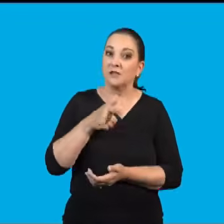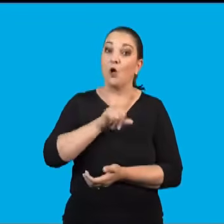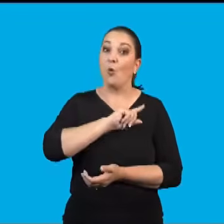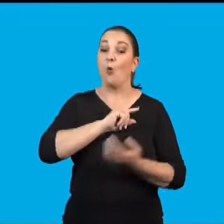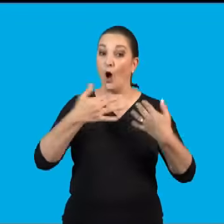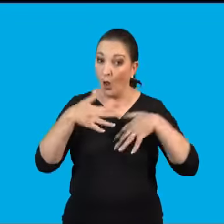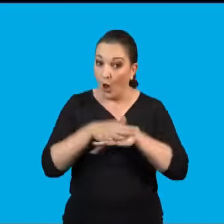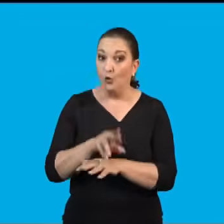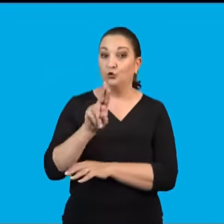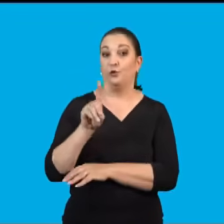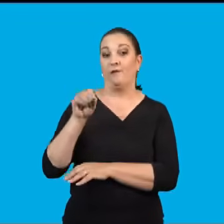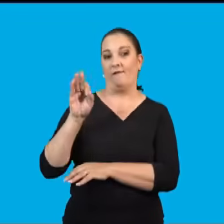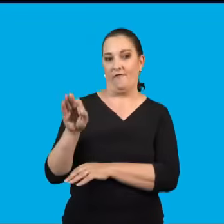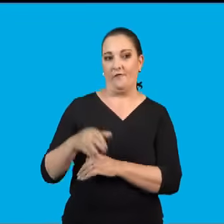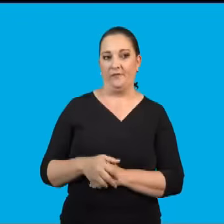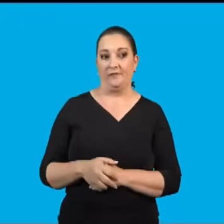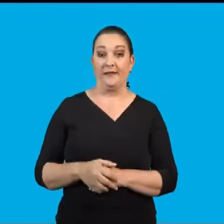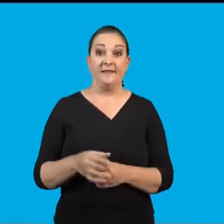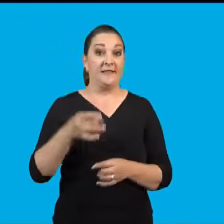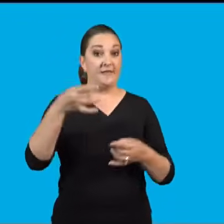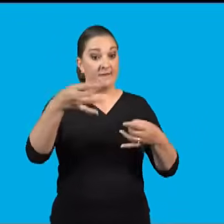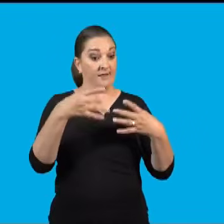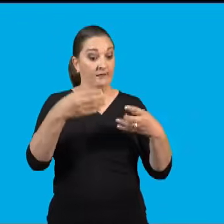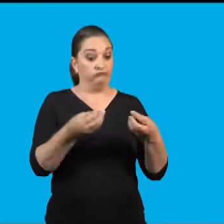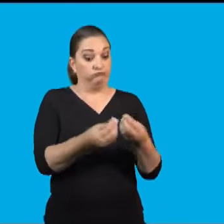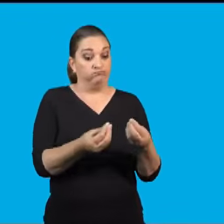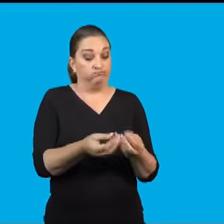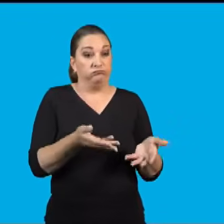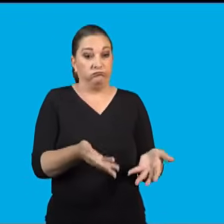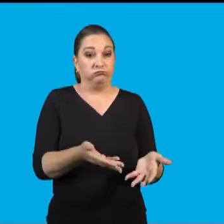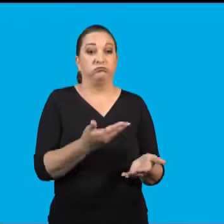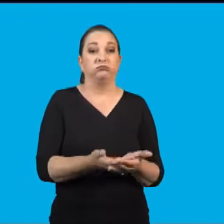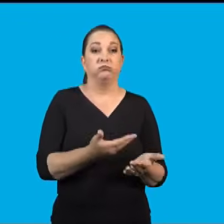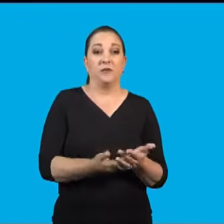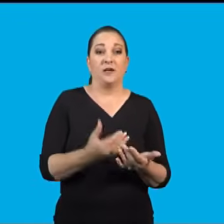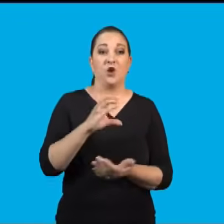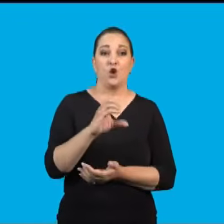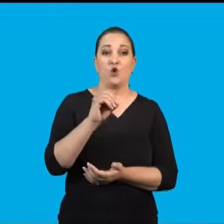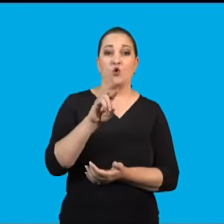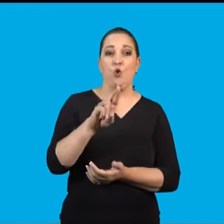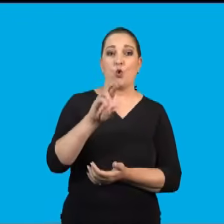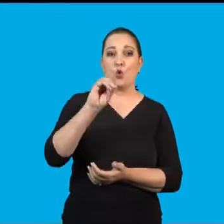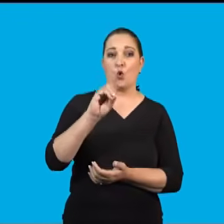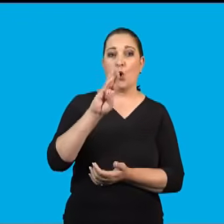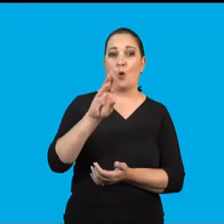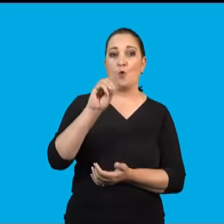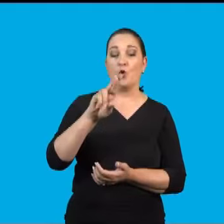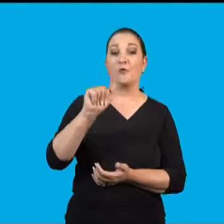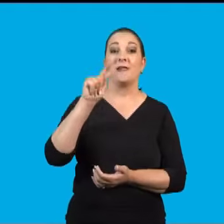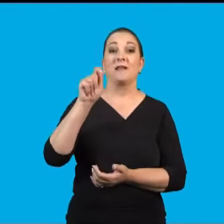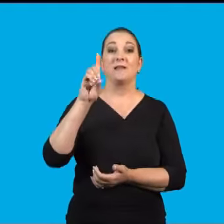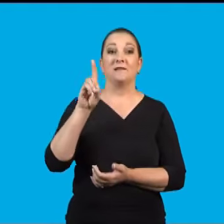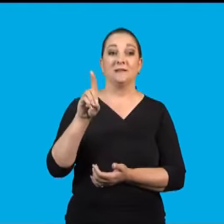of the UDF. The information in the source can be corroborated with other sources. So that obviously comes